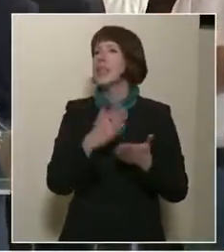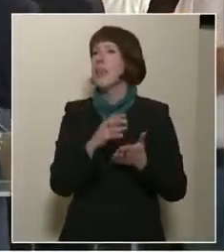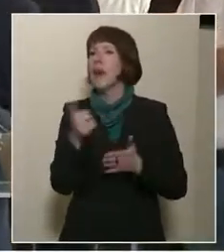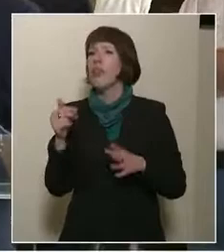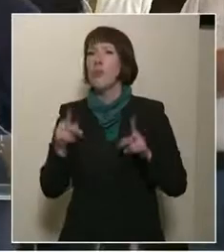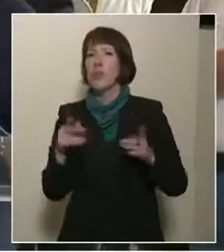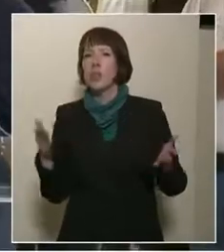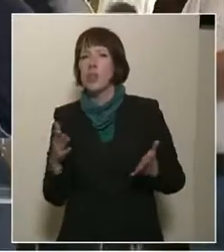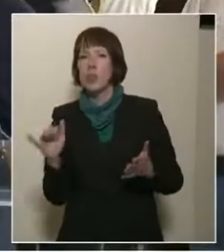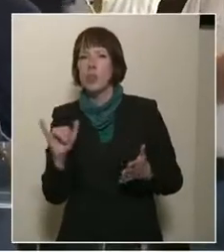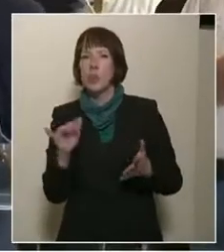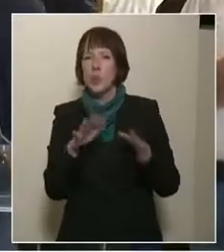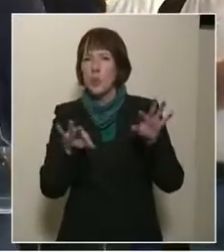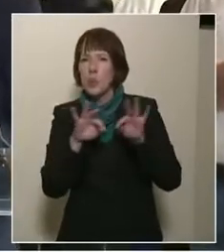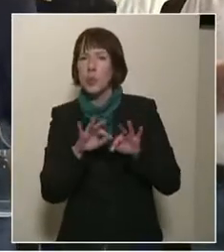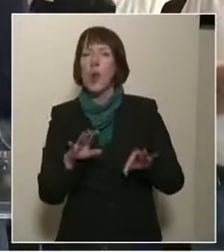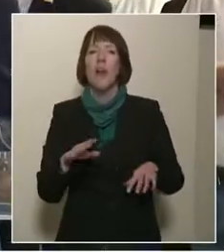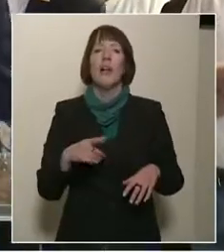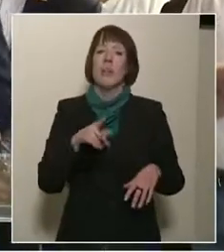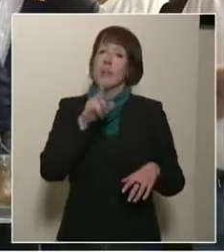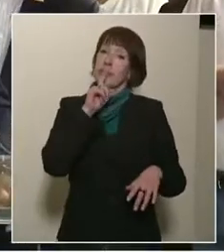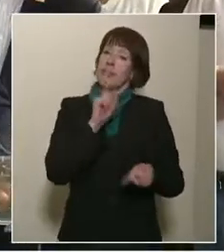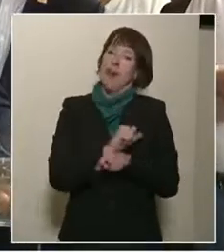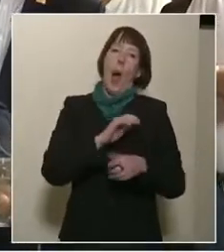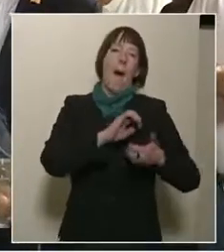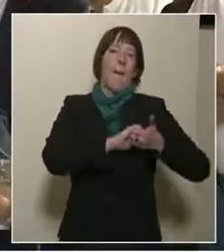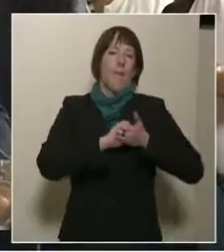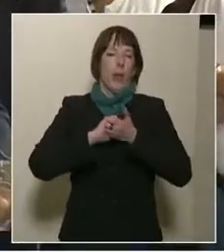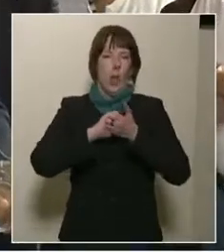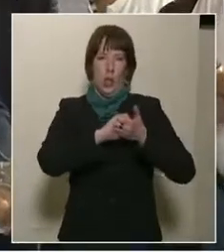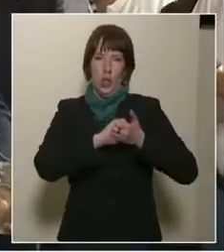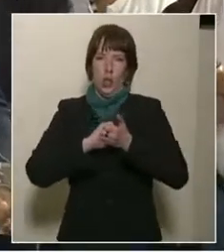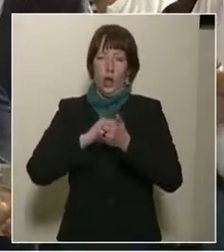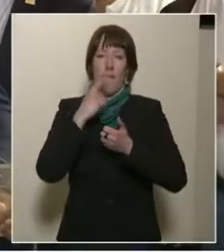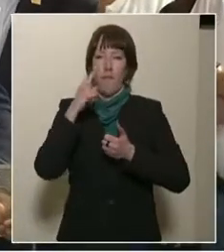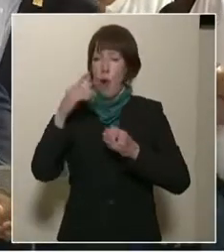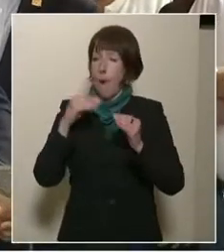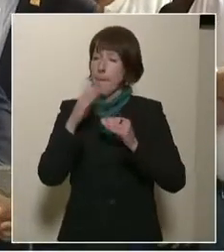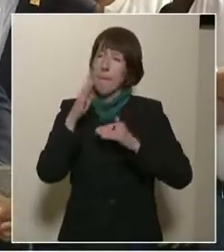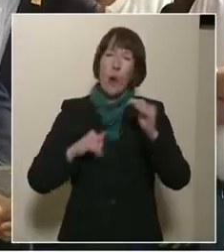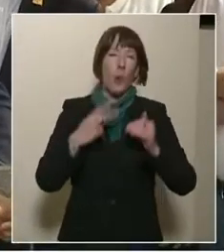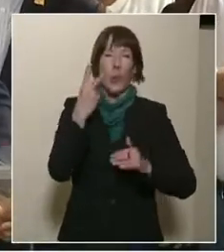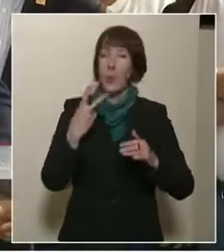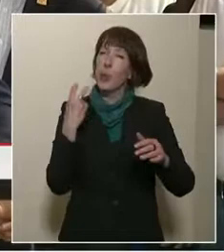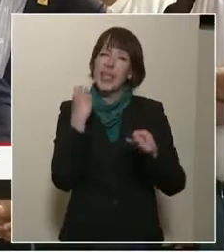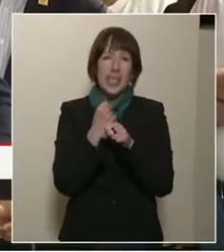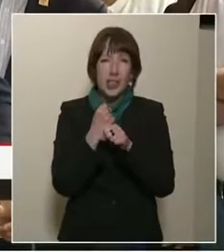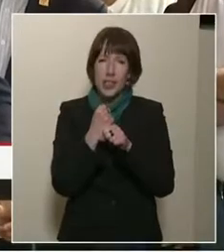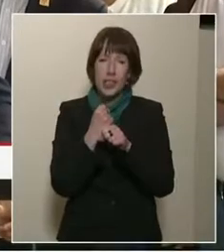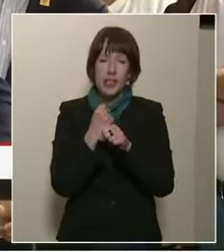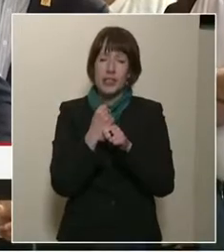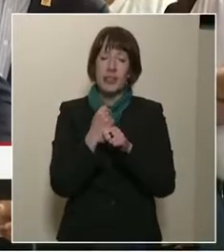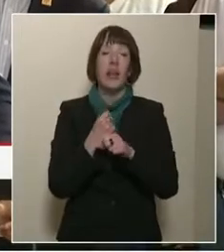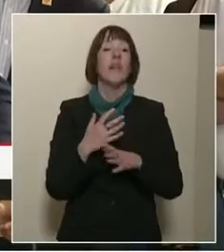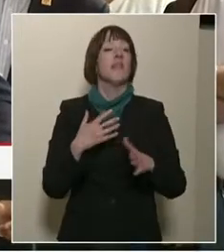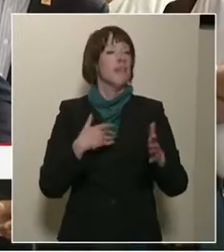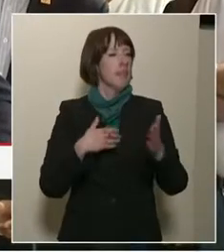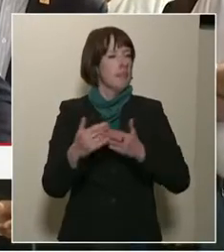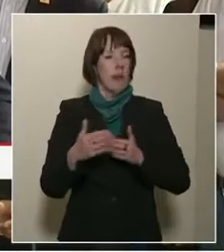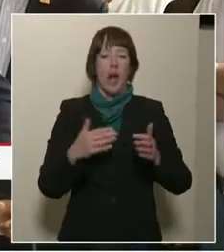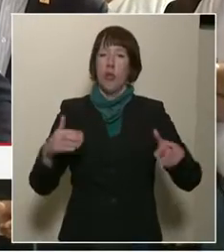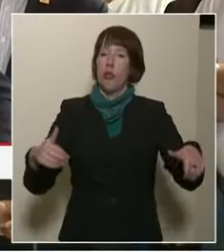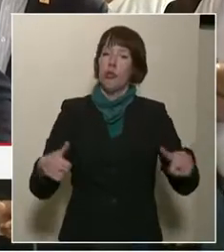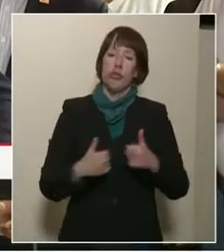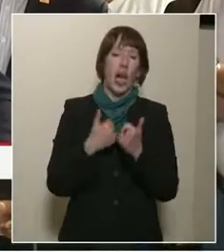has truly been a partnership over the course of more than 2 years And despite the challenges that the city